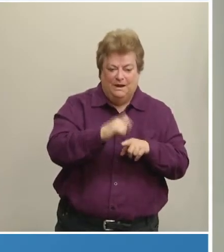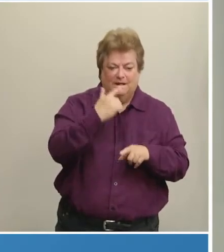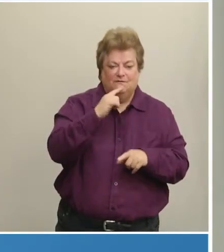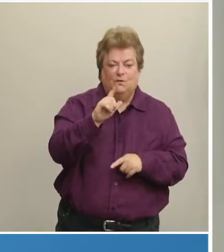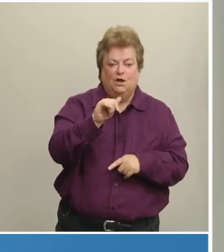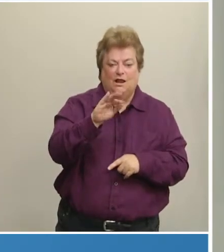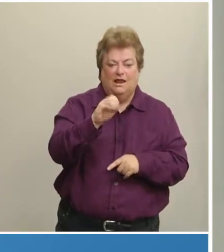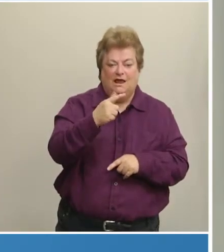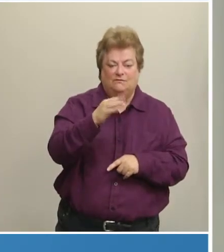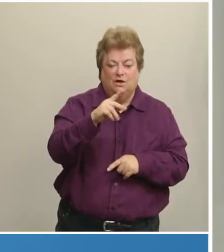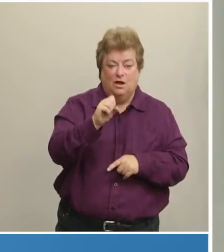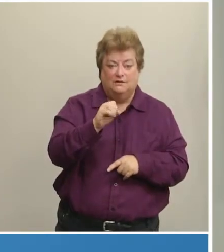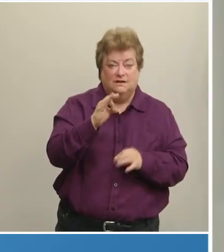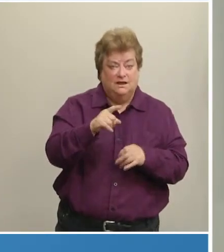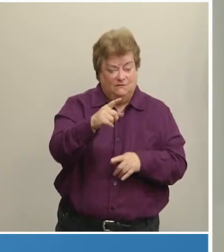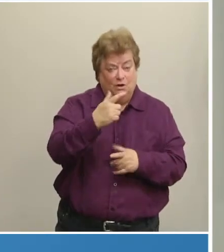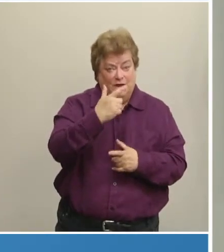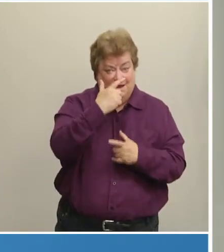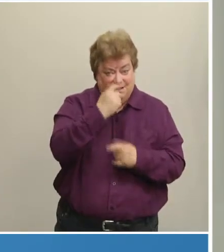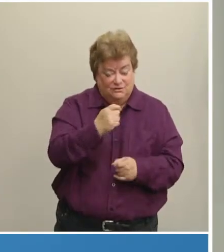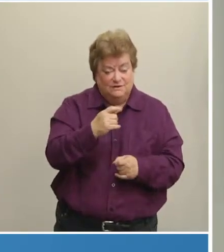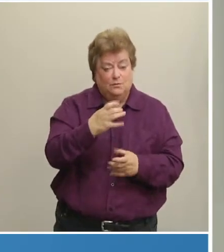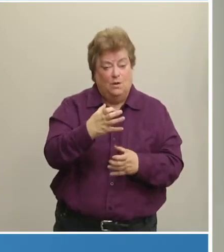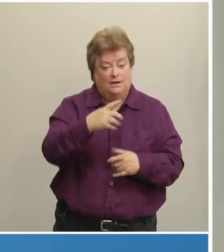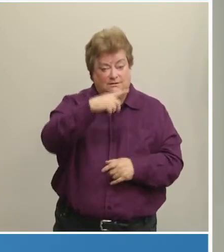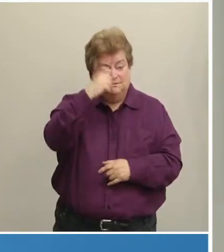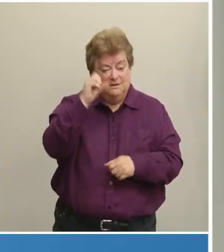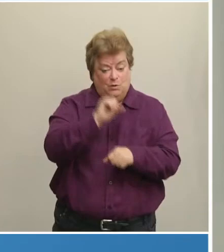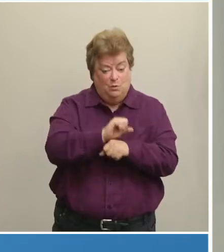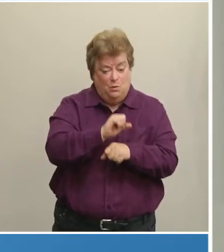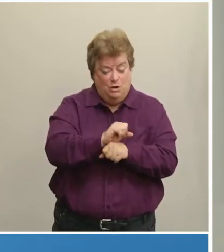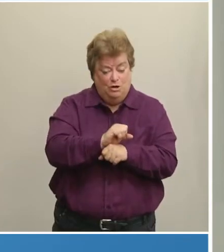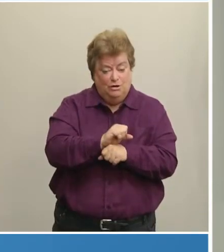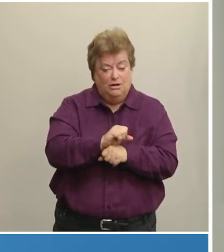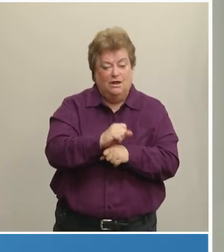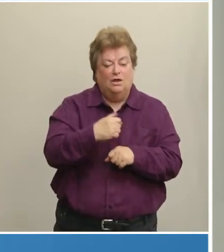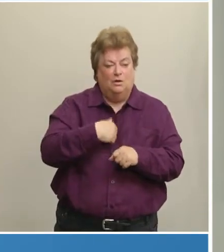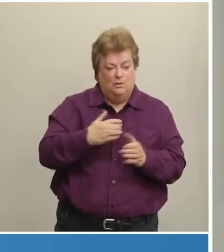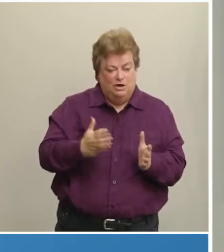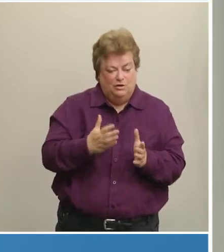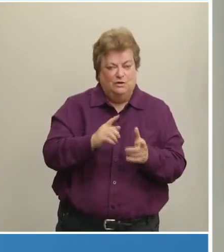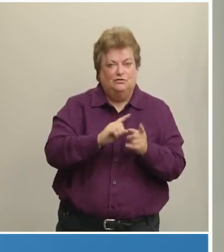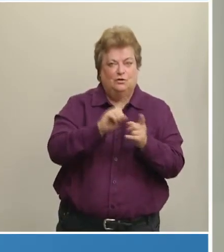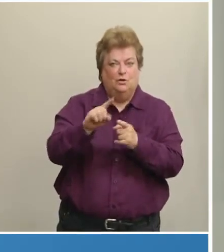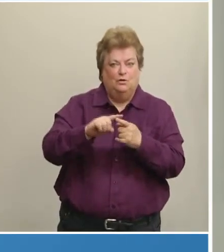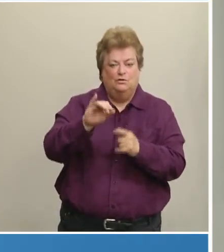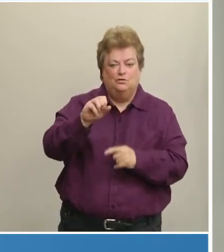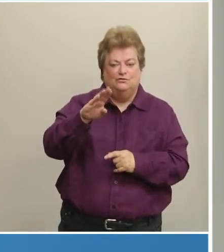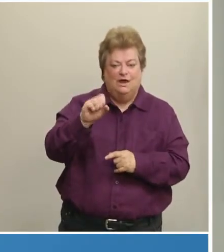if needed. If you're interested in seeking summer employment with the City of Lincoln, we encourage you to go to